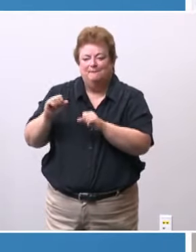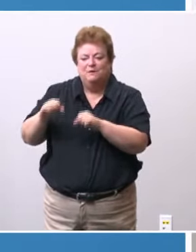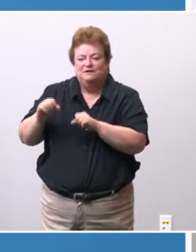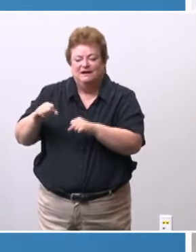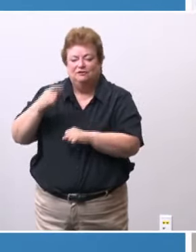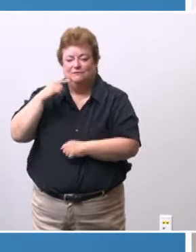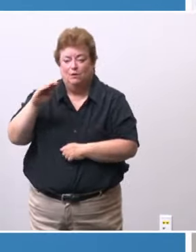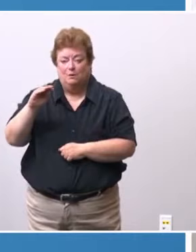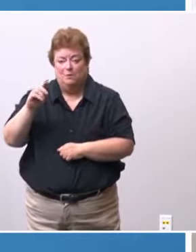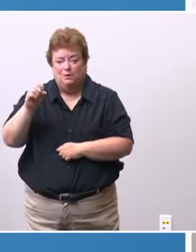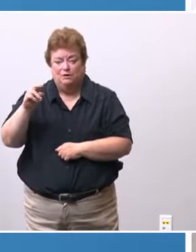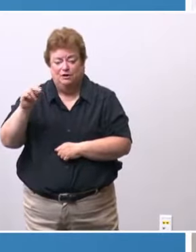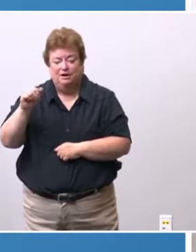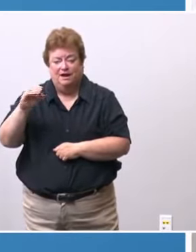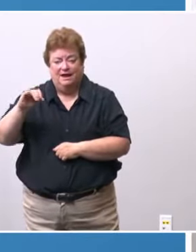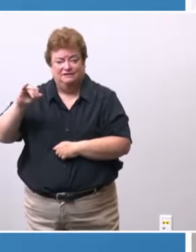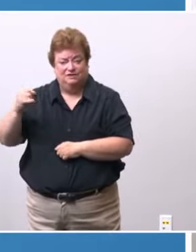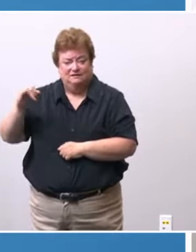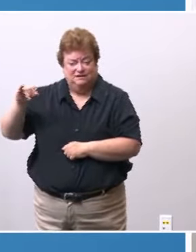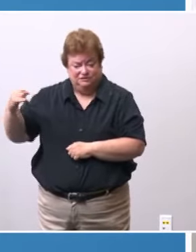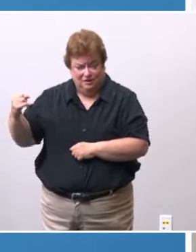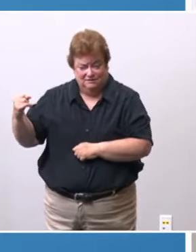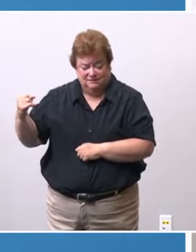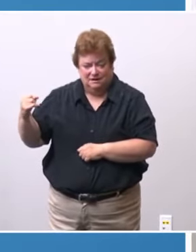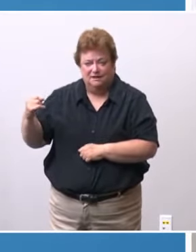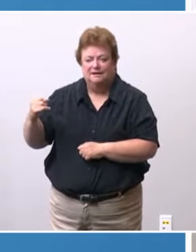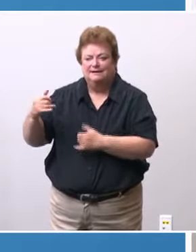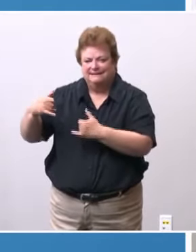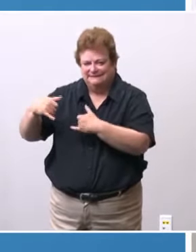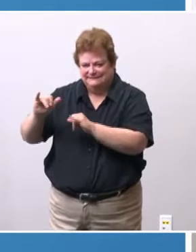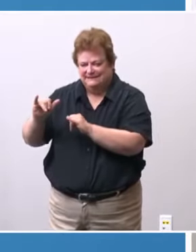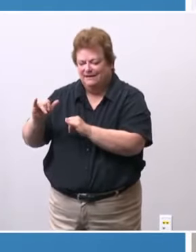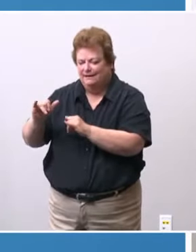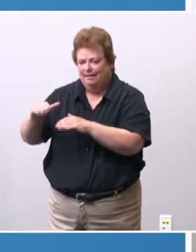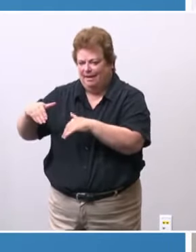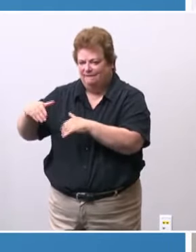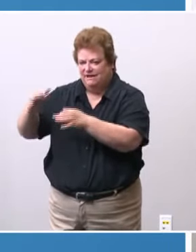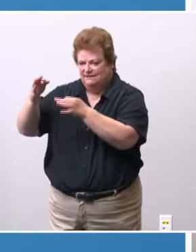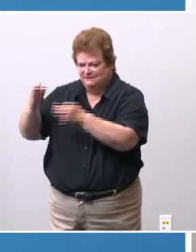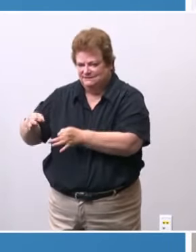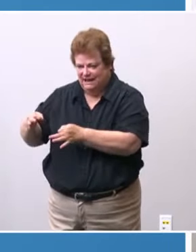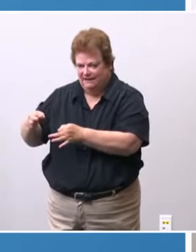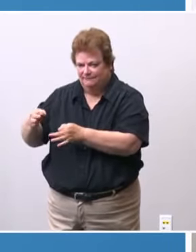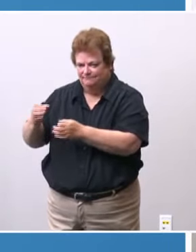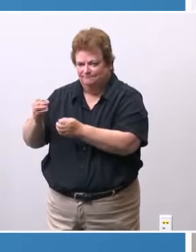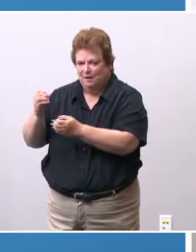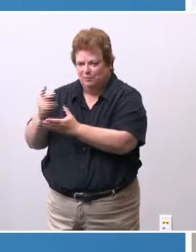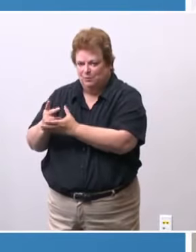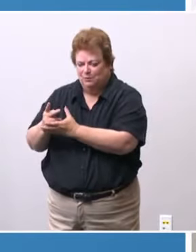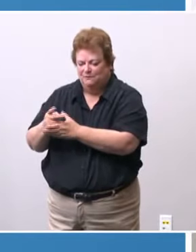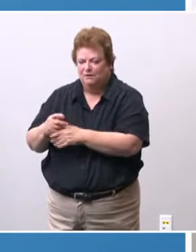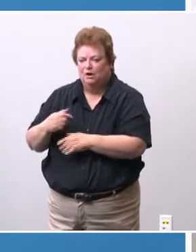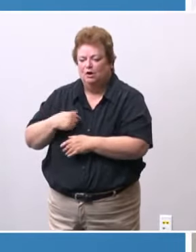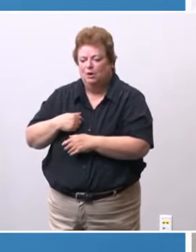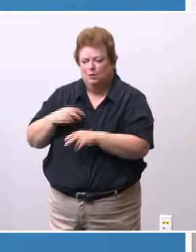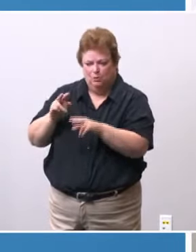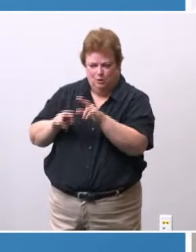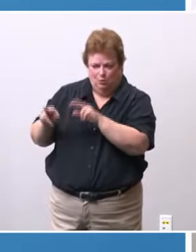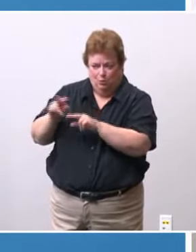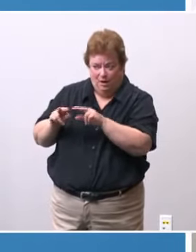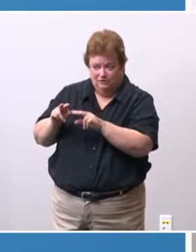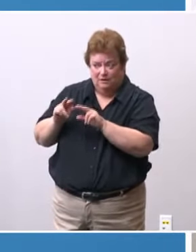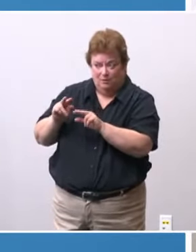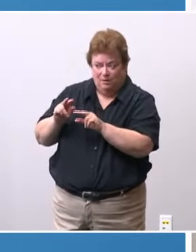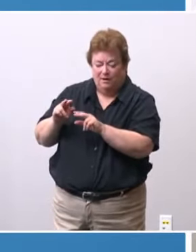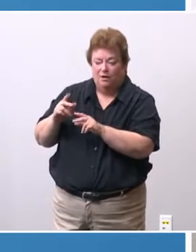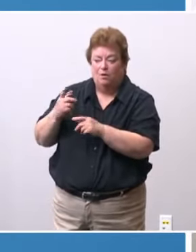for Moderna and Johnson & Johnson vaccines are still being determined. We are monitoring new developments closely and will